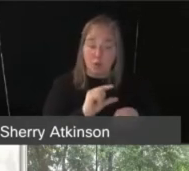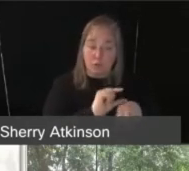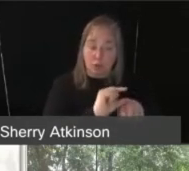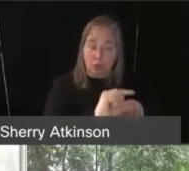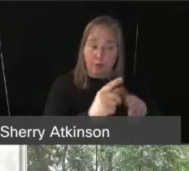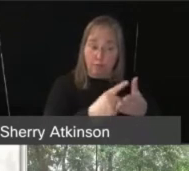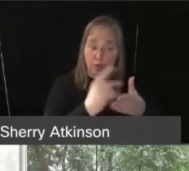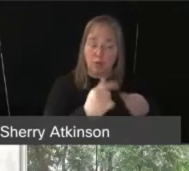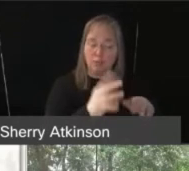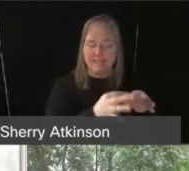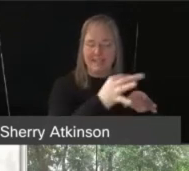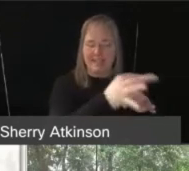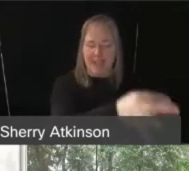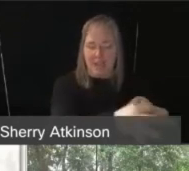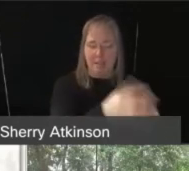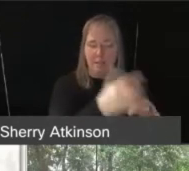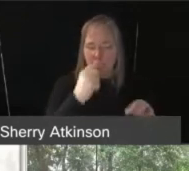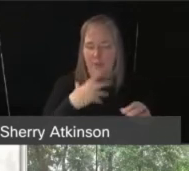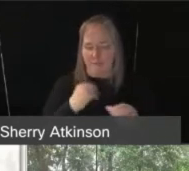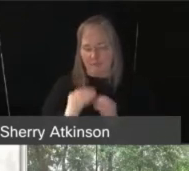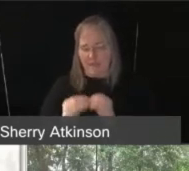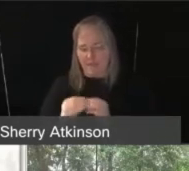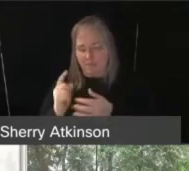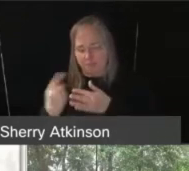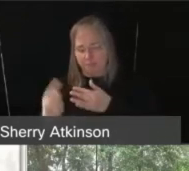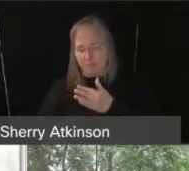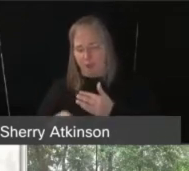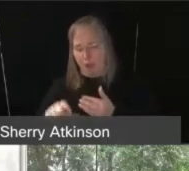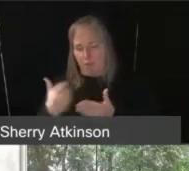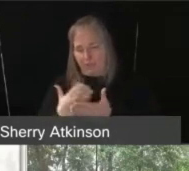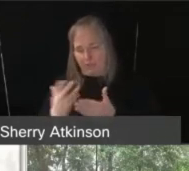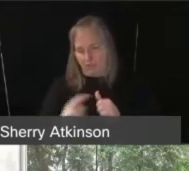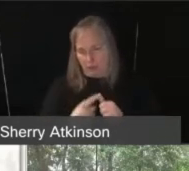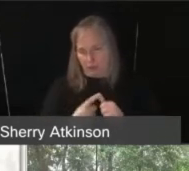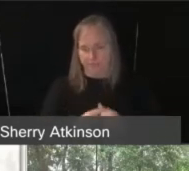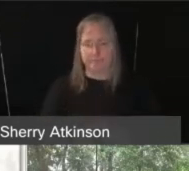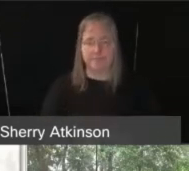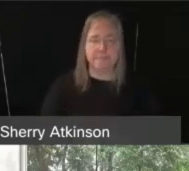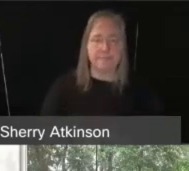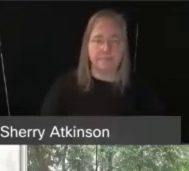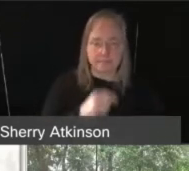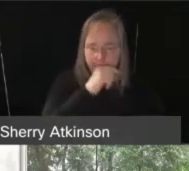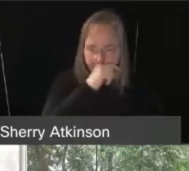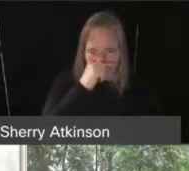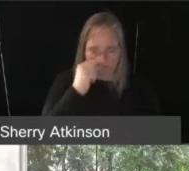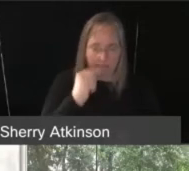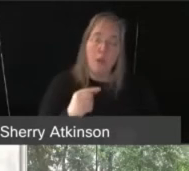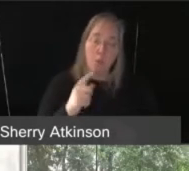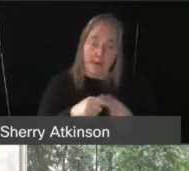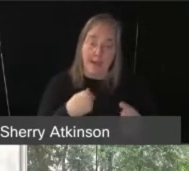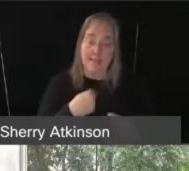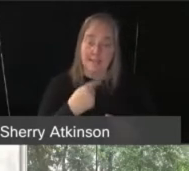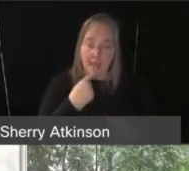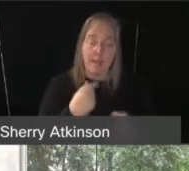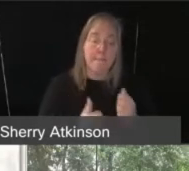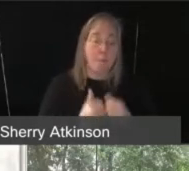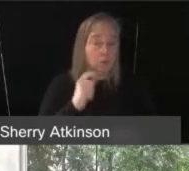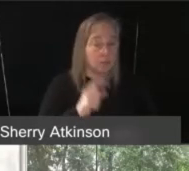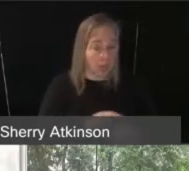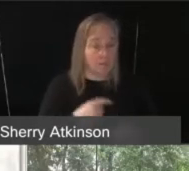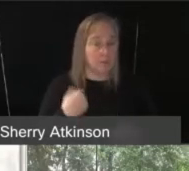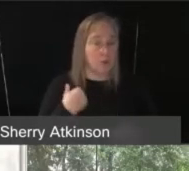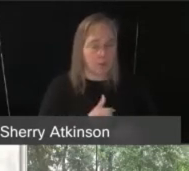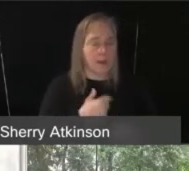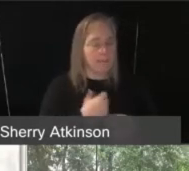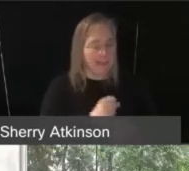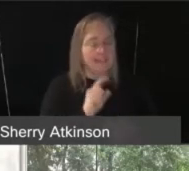have to fix other things in the roadway prior to us going back. We when I say, you know, most times we make a significant